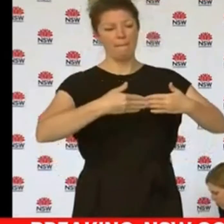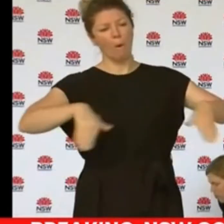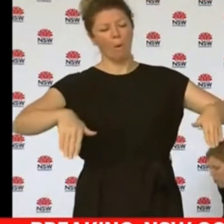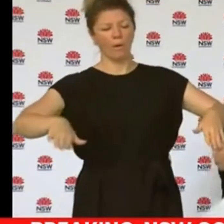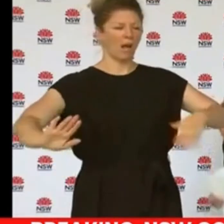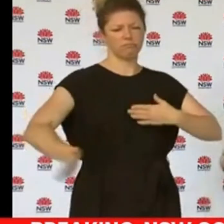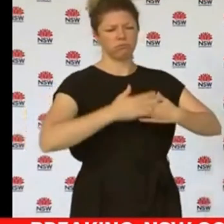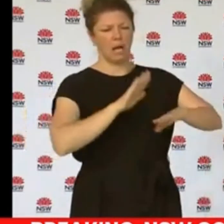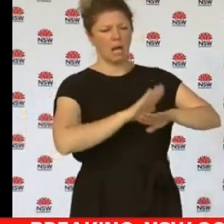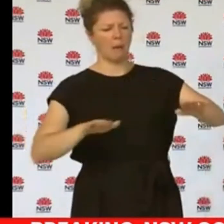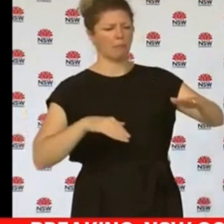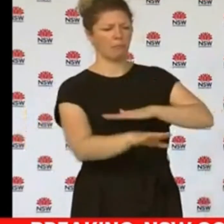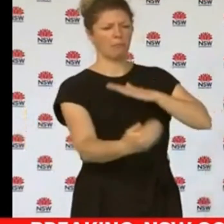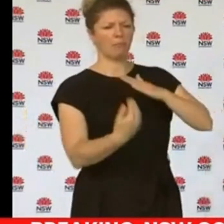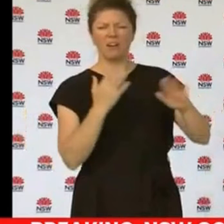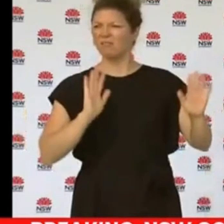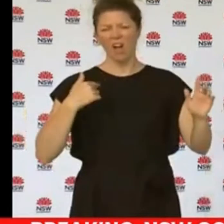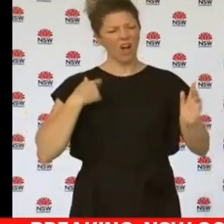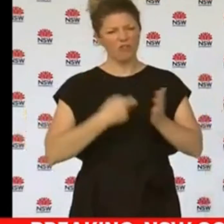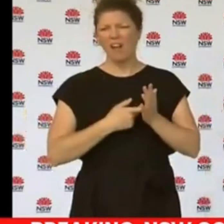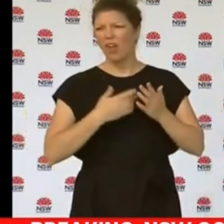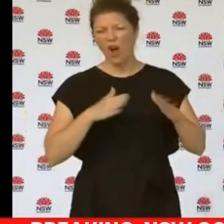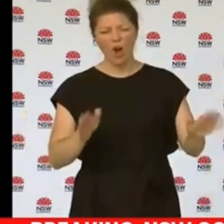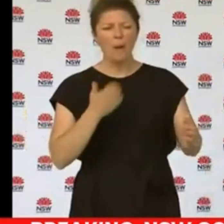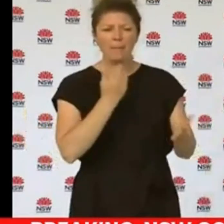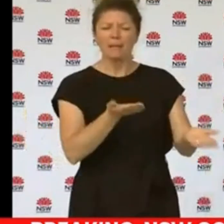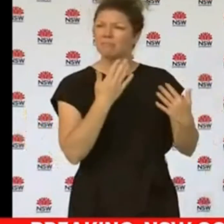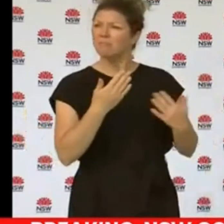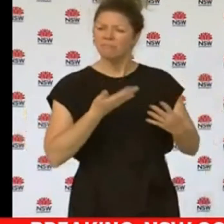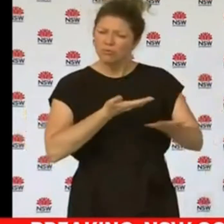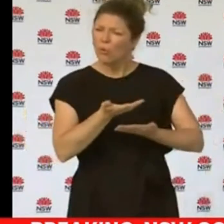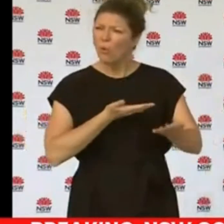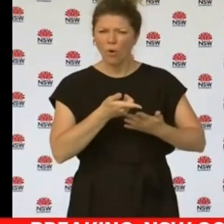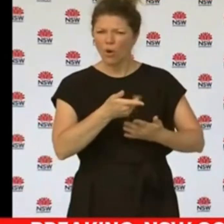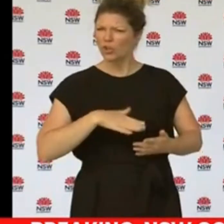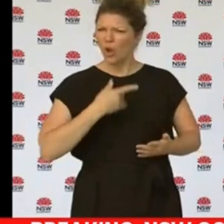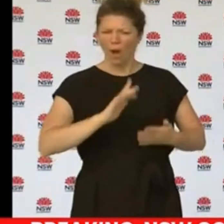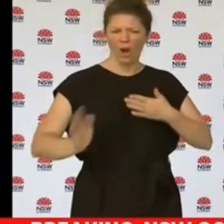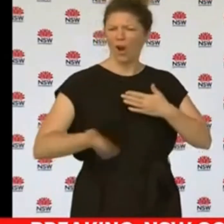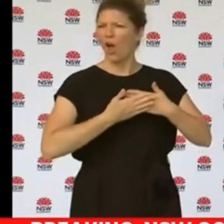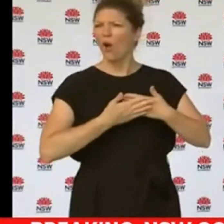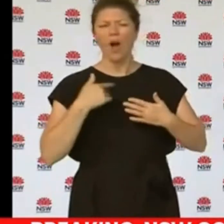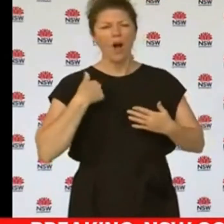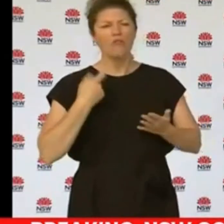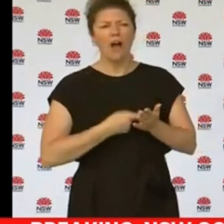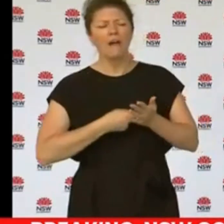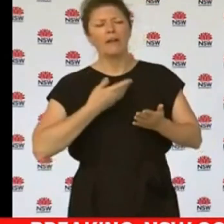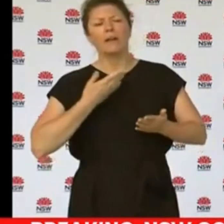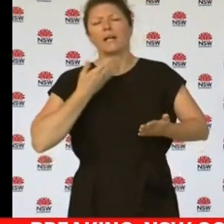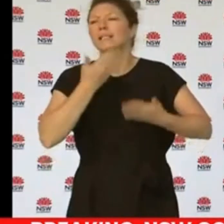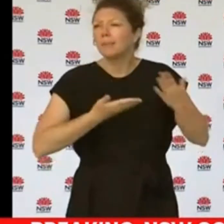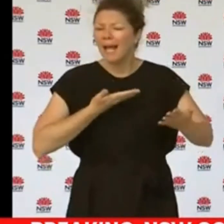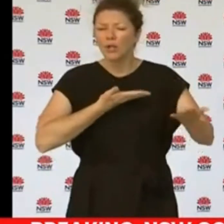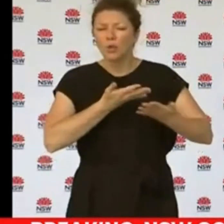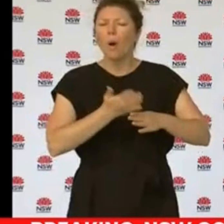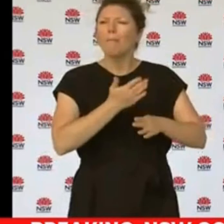I would simply say to other state leaders, firstly, please talk to us in New South Wales before you close a border, because we can explain